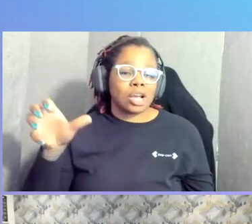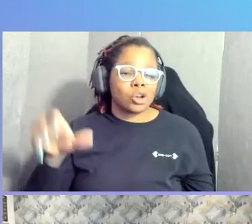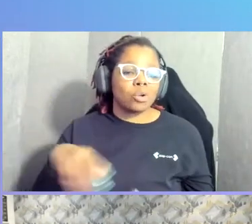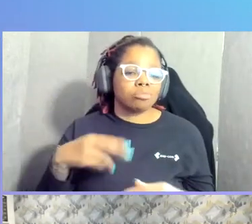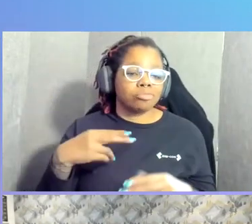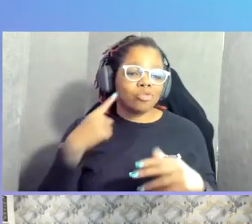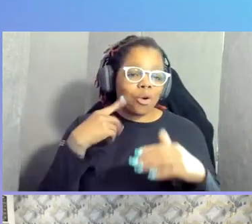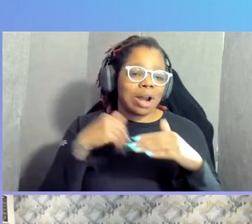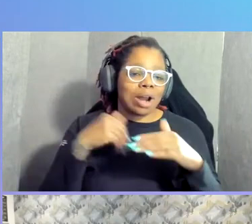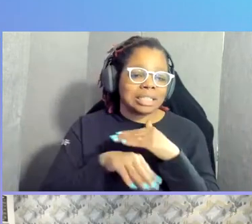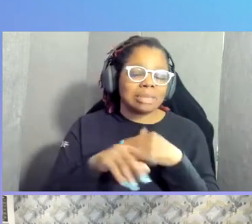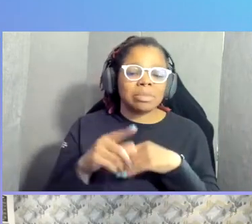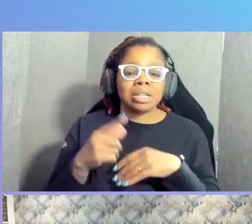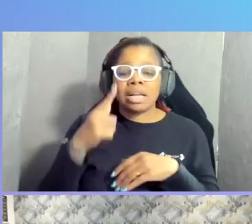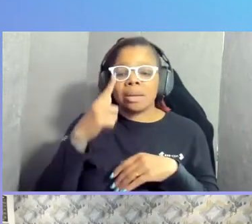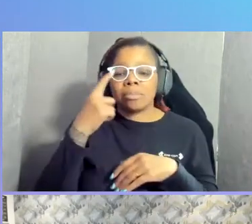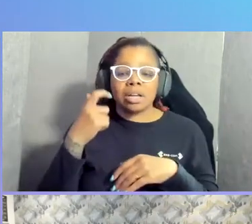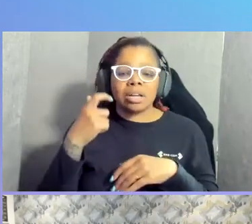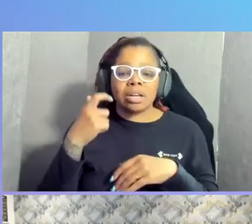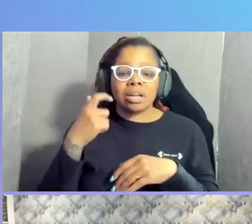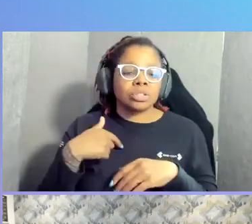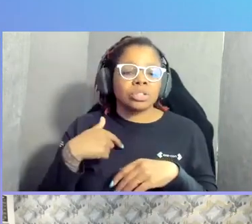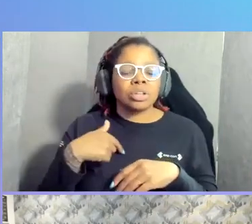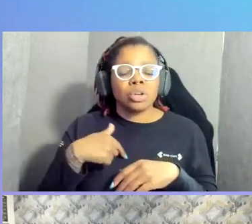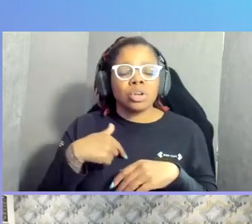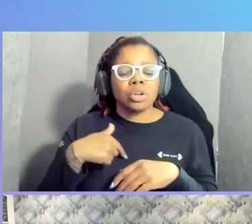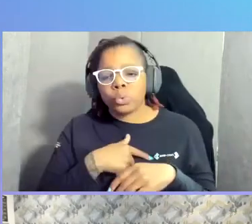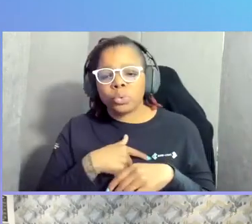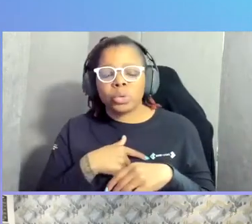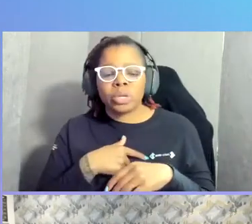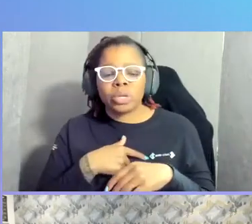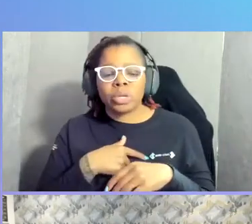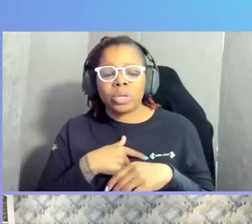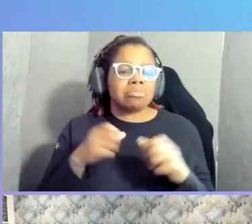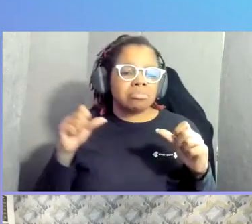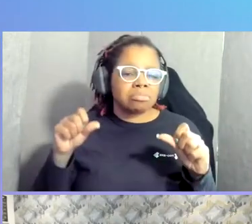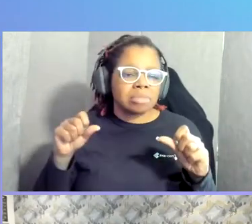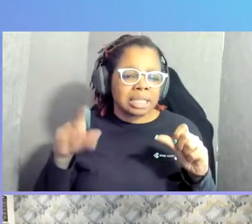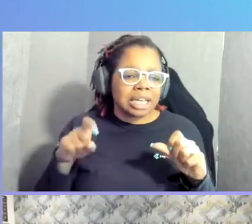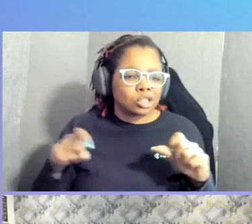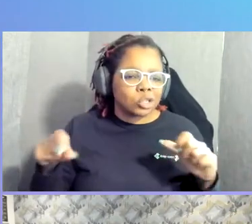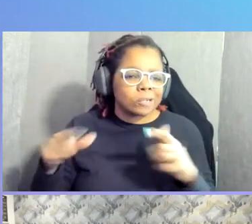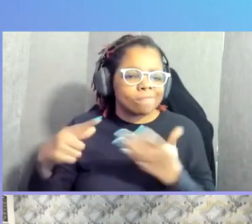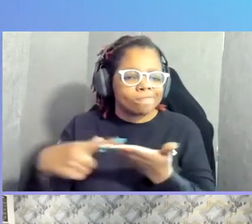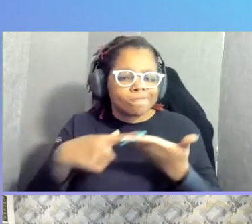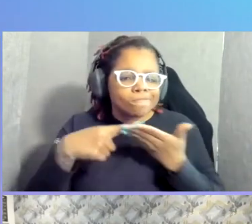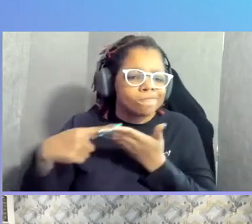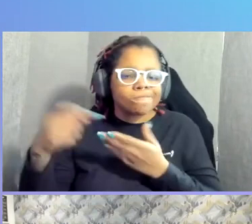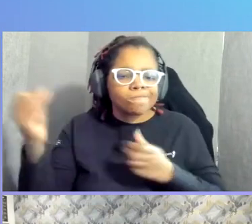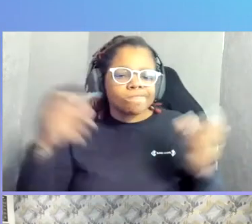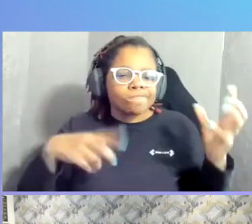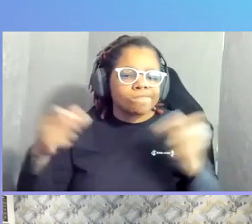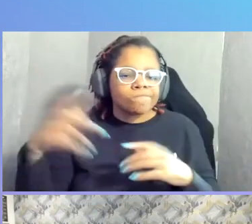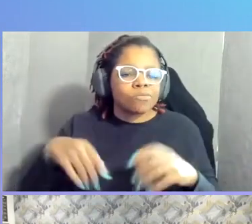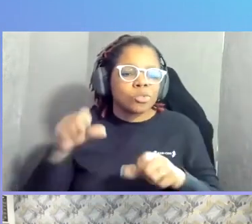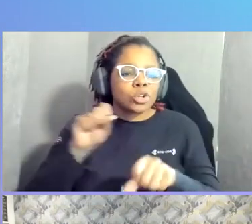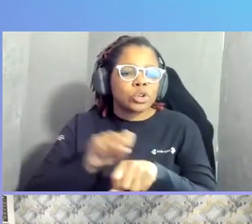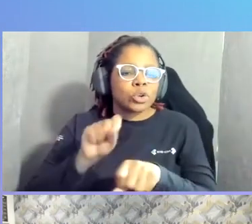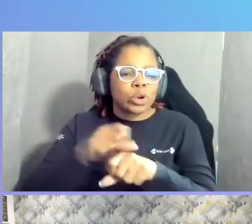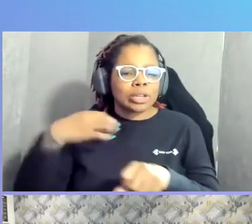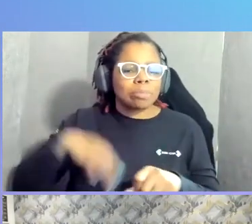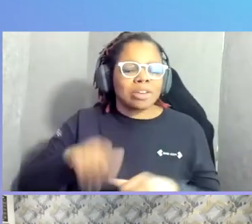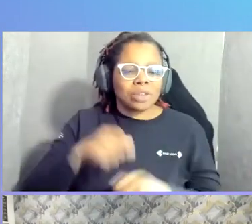don't have decentralized team, we can ask each other questions and we can come together and work in something that benefits